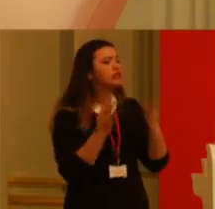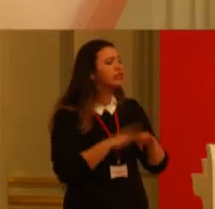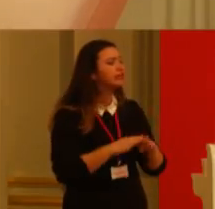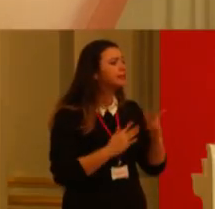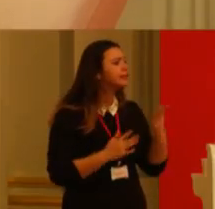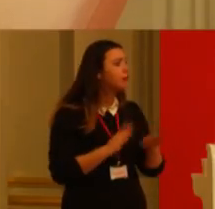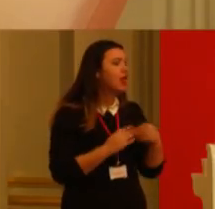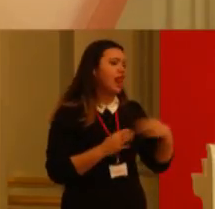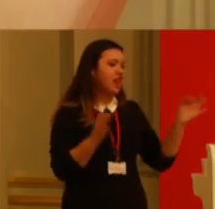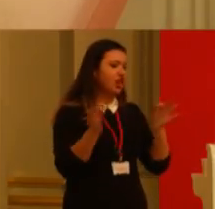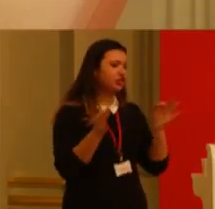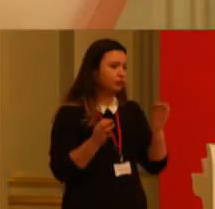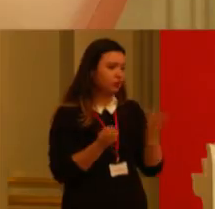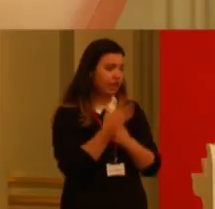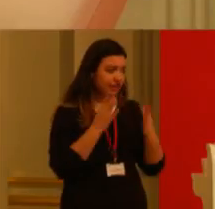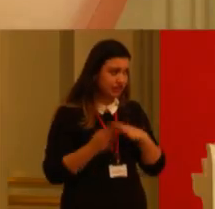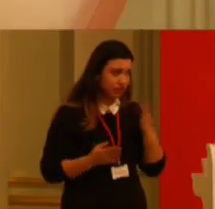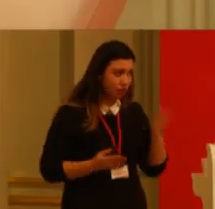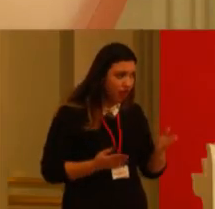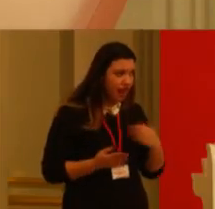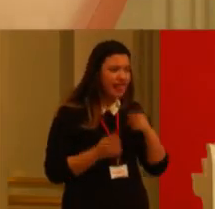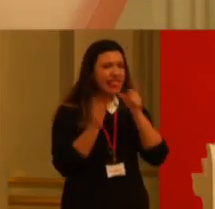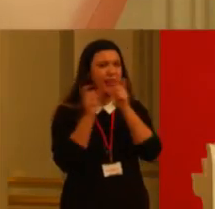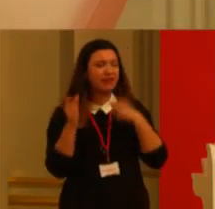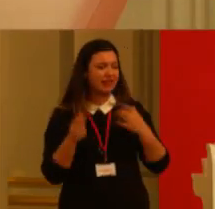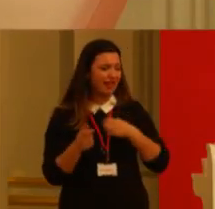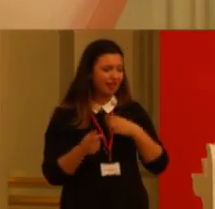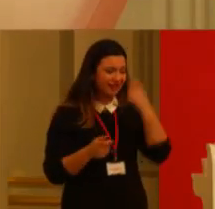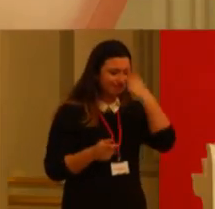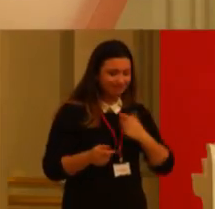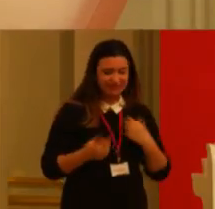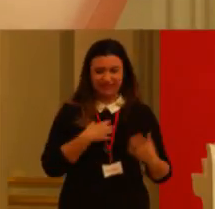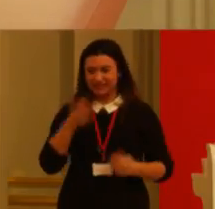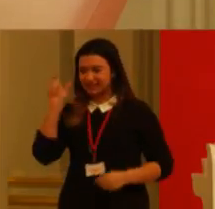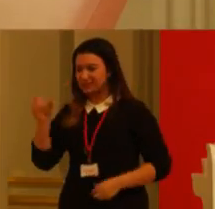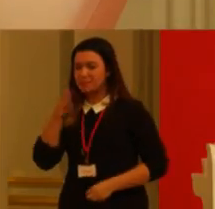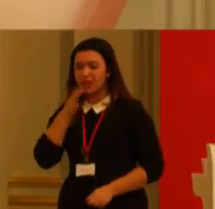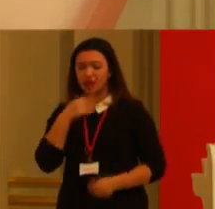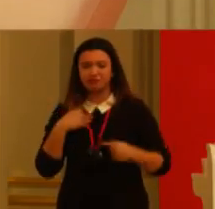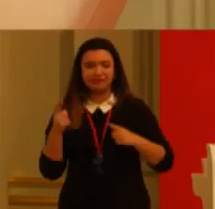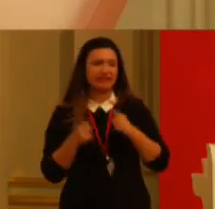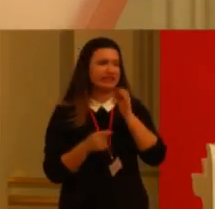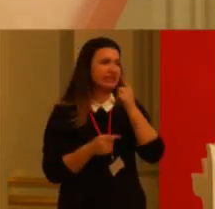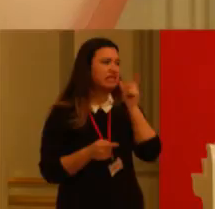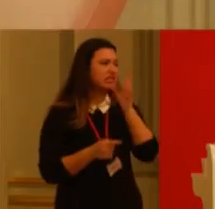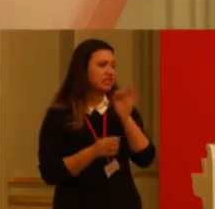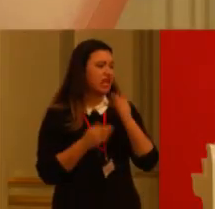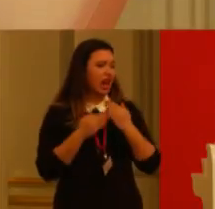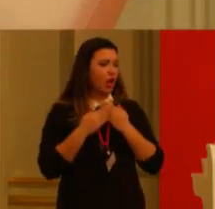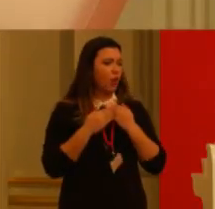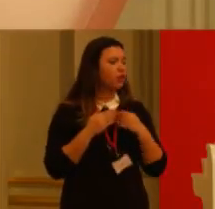how do the young people establish relationship between or among one another? But when they come together, they